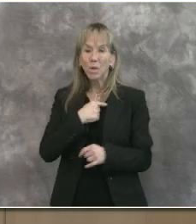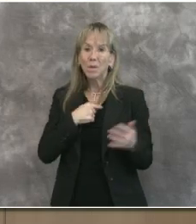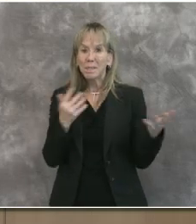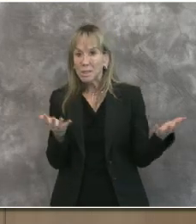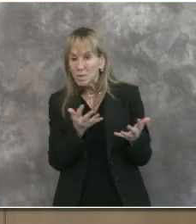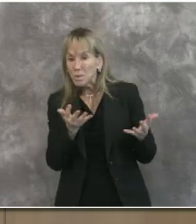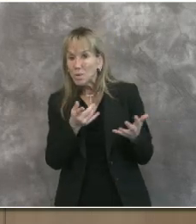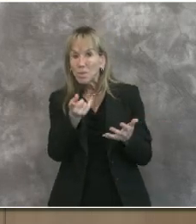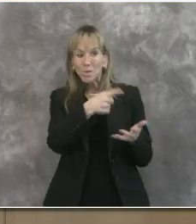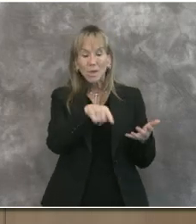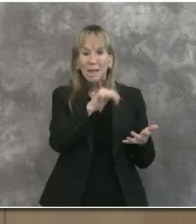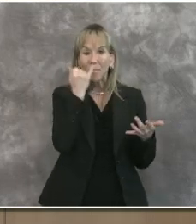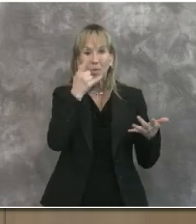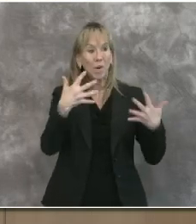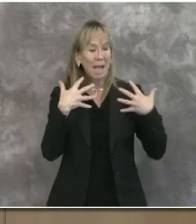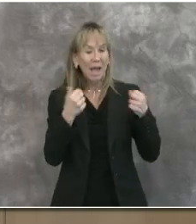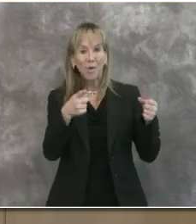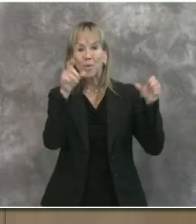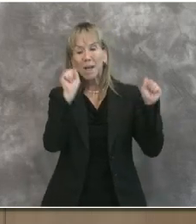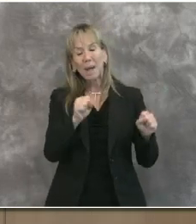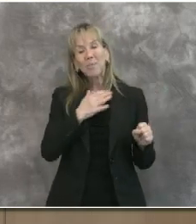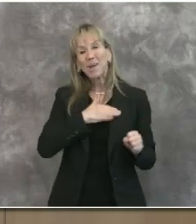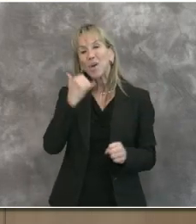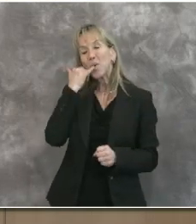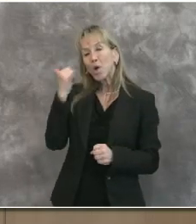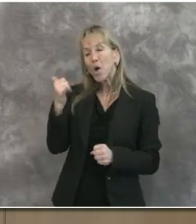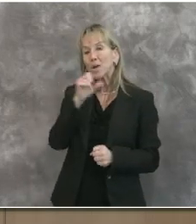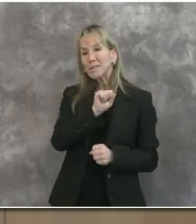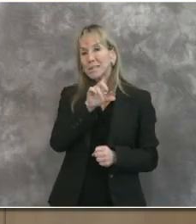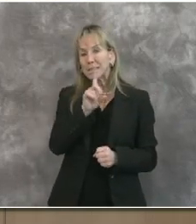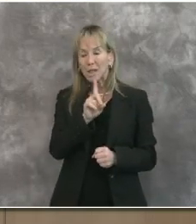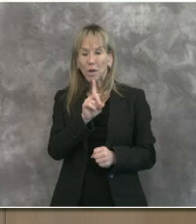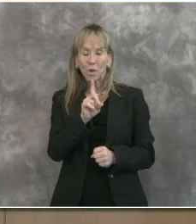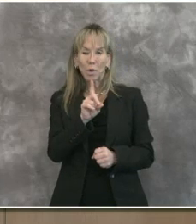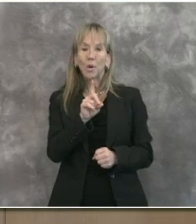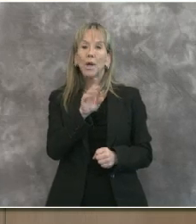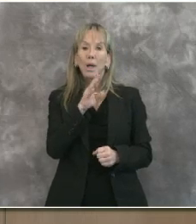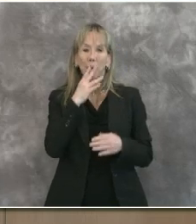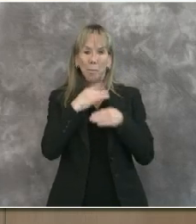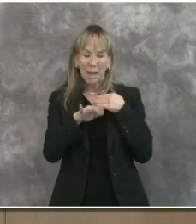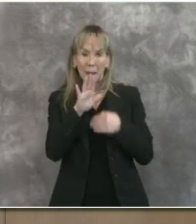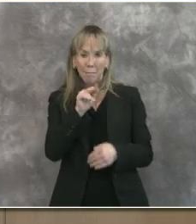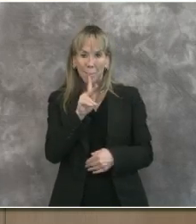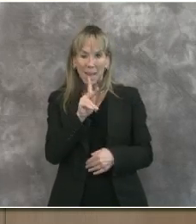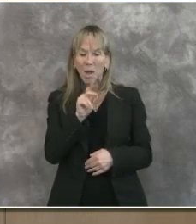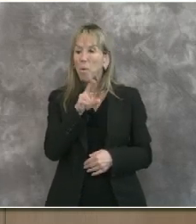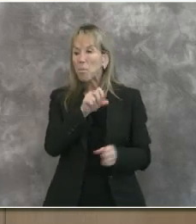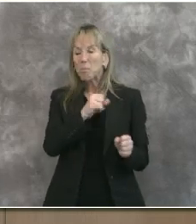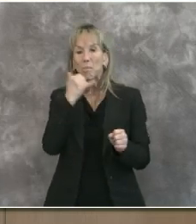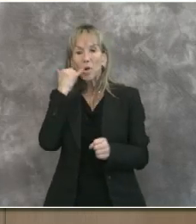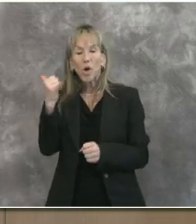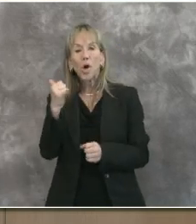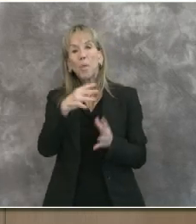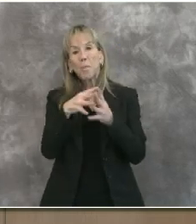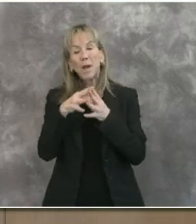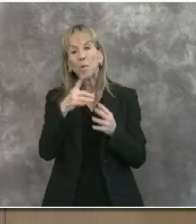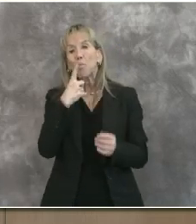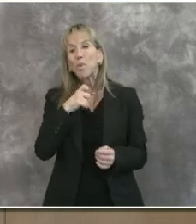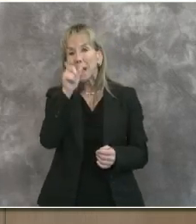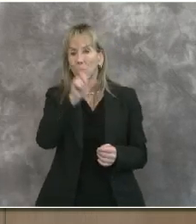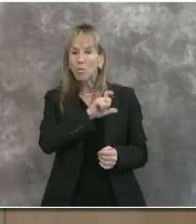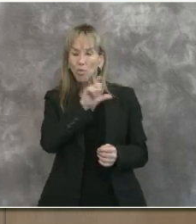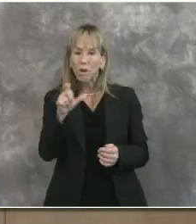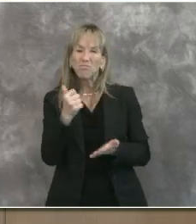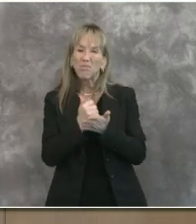are healthy and able to do so to call the San Diego Blood Bank or the American Red Cross and help us make sure we have an